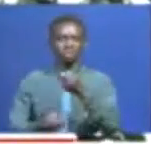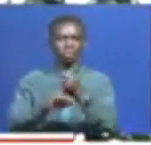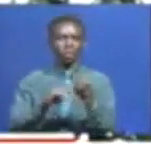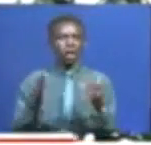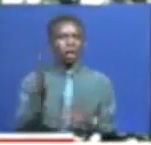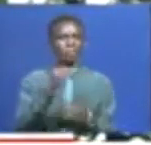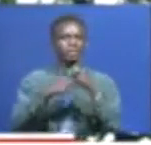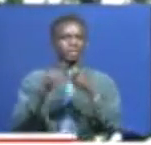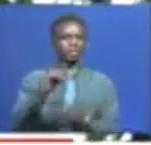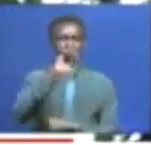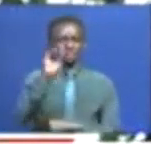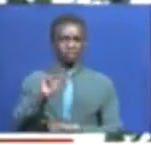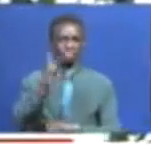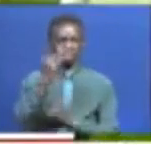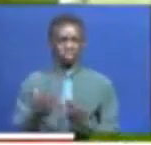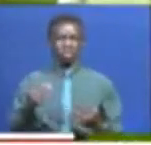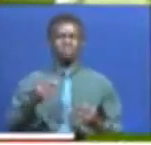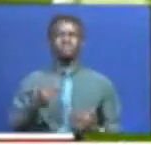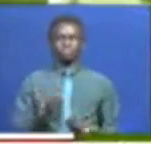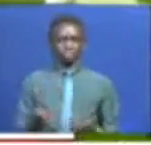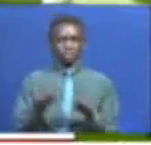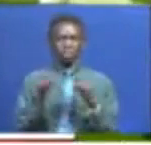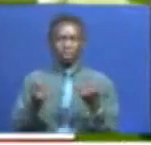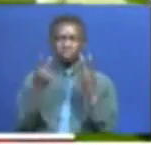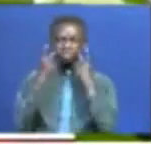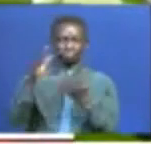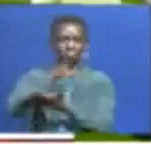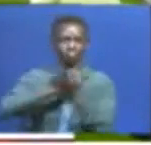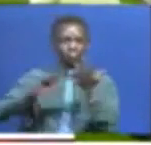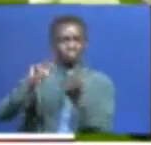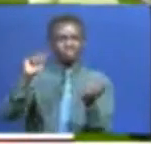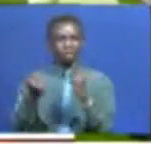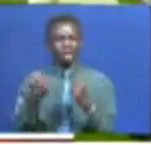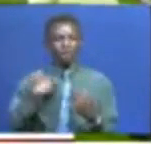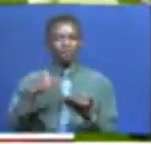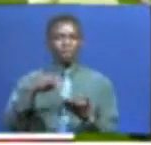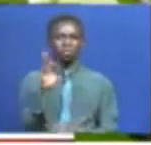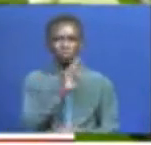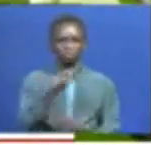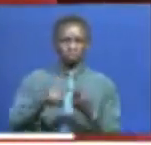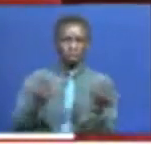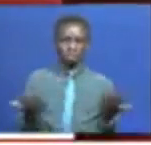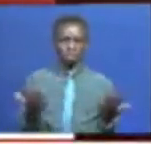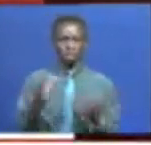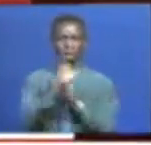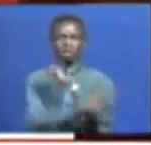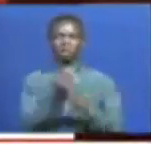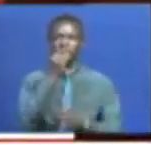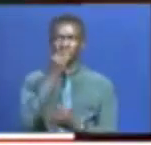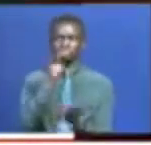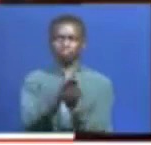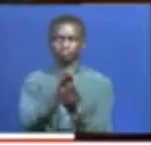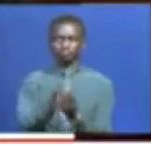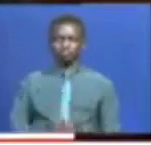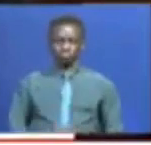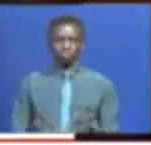However, the current change of climatic events have had dire consequences on the country's food reserves. As a result,